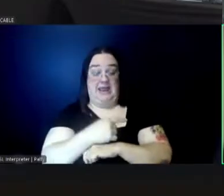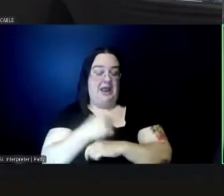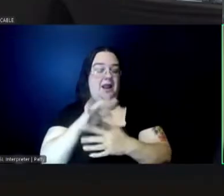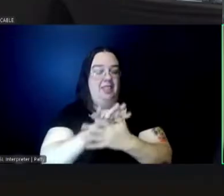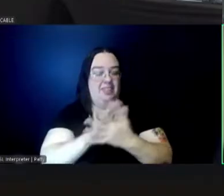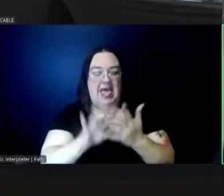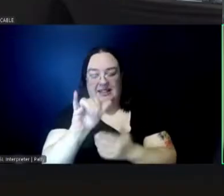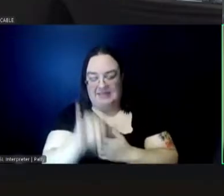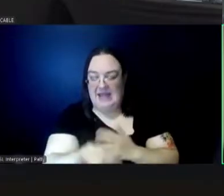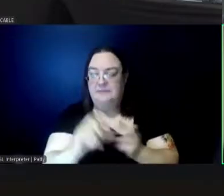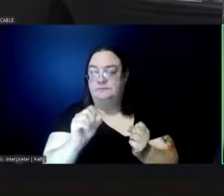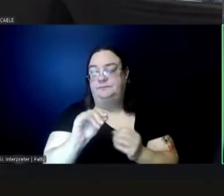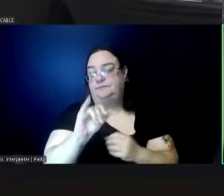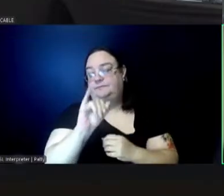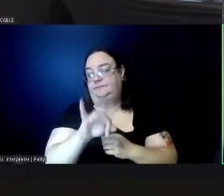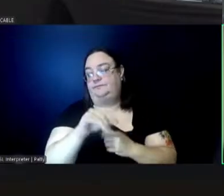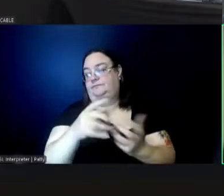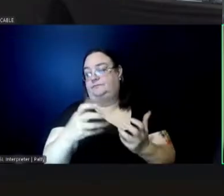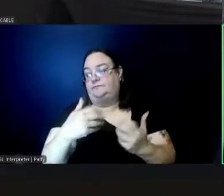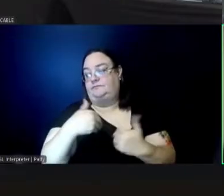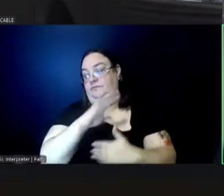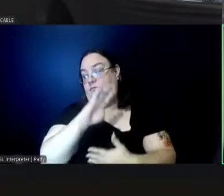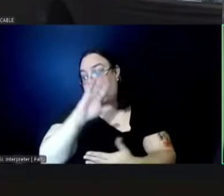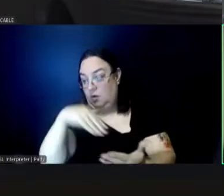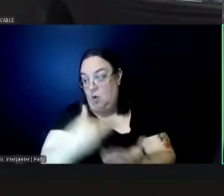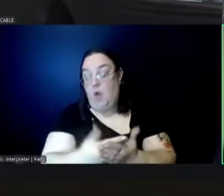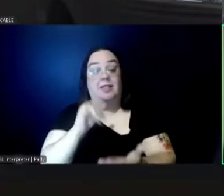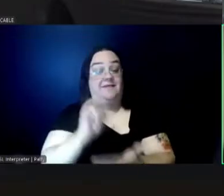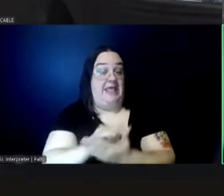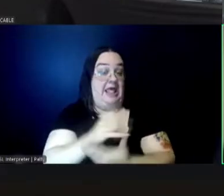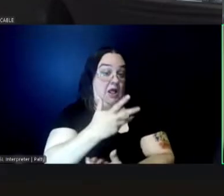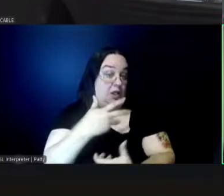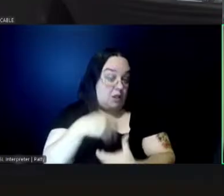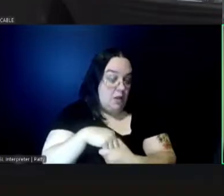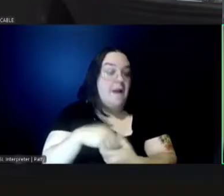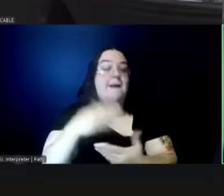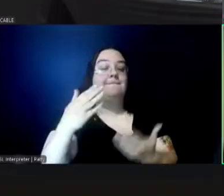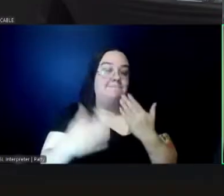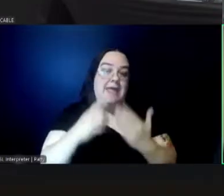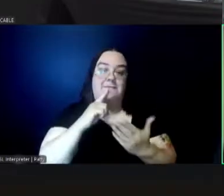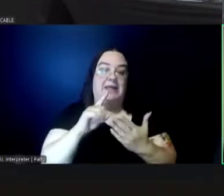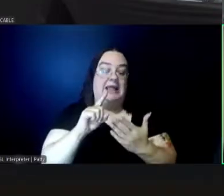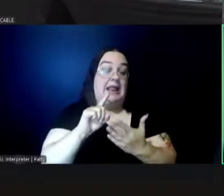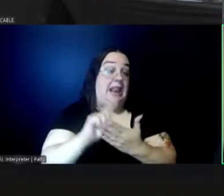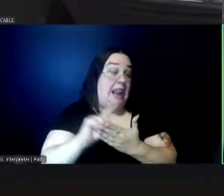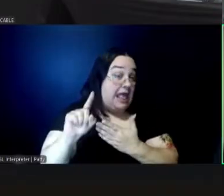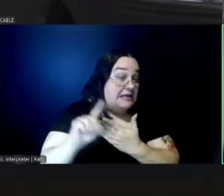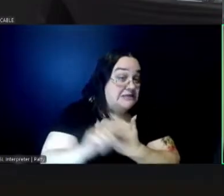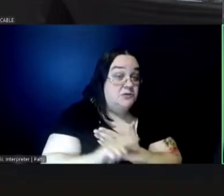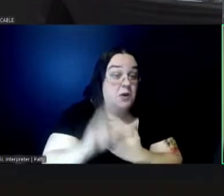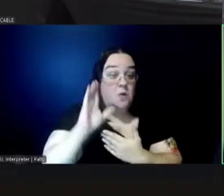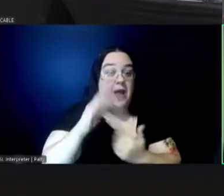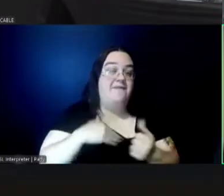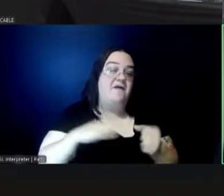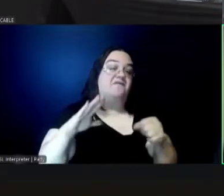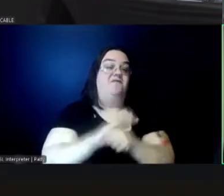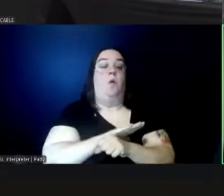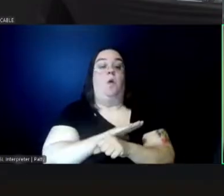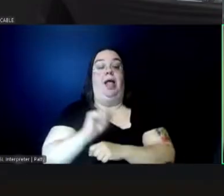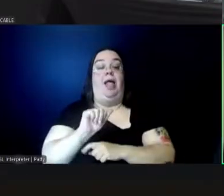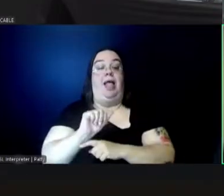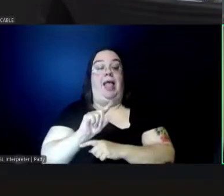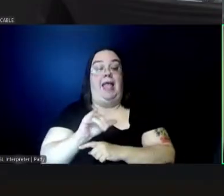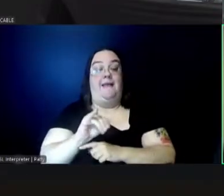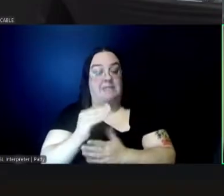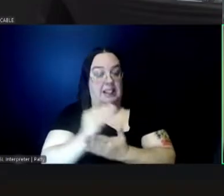So if you want all of those things included, it might be next week that we get the full admin stuff, but tomorrow